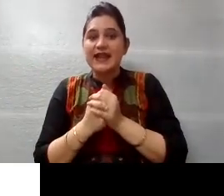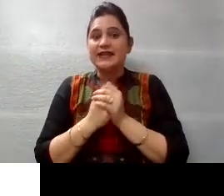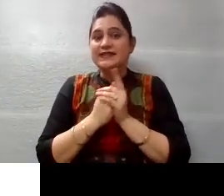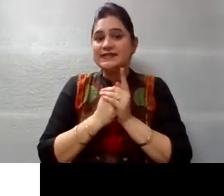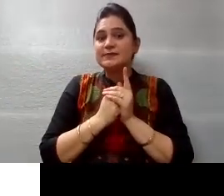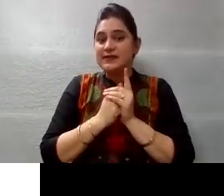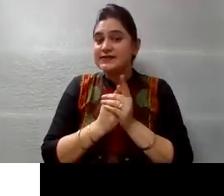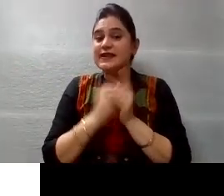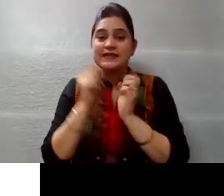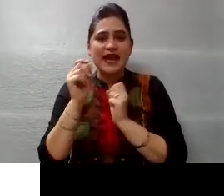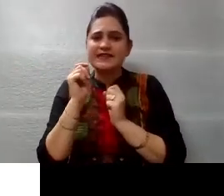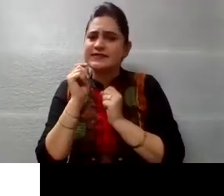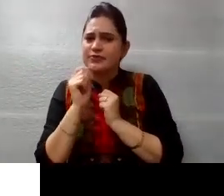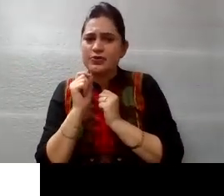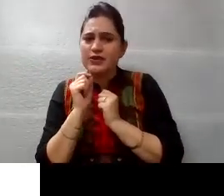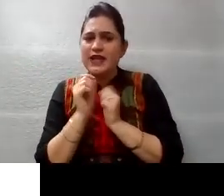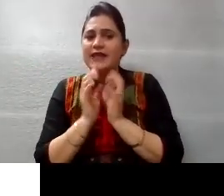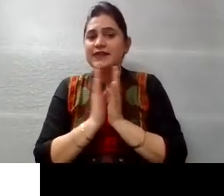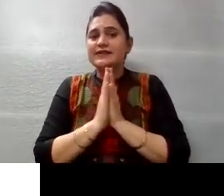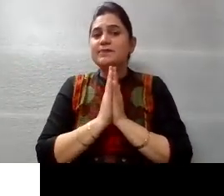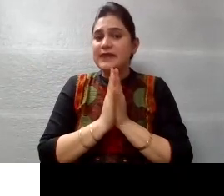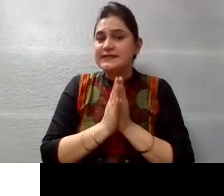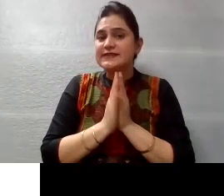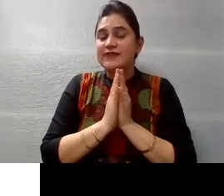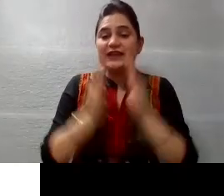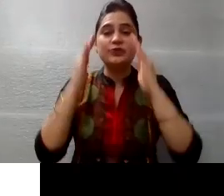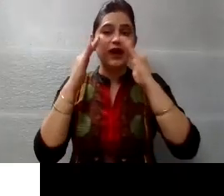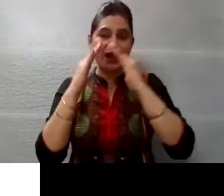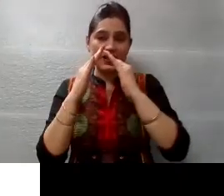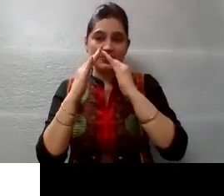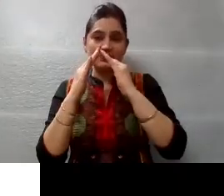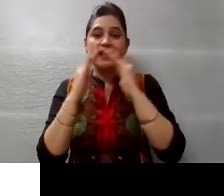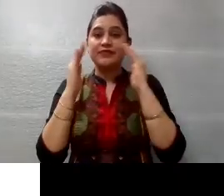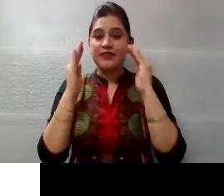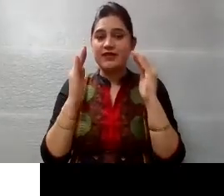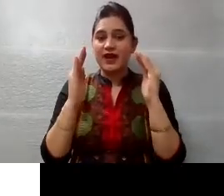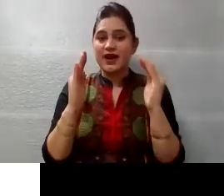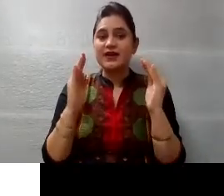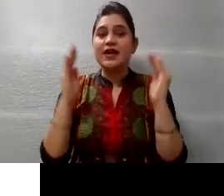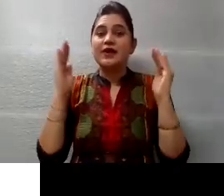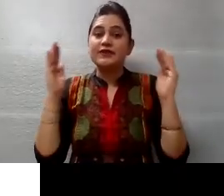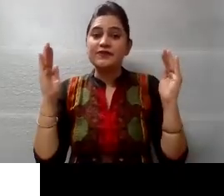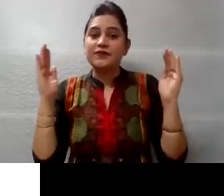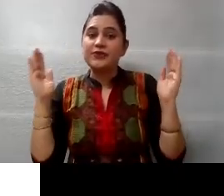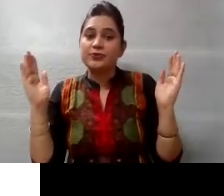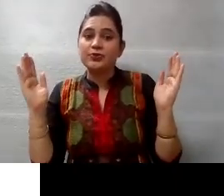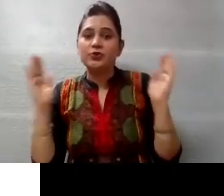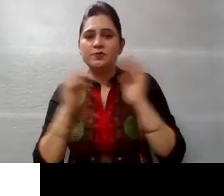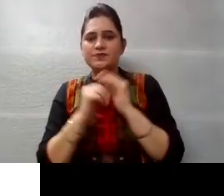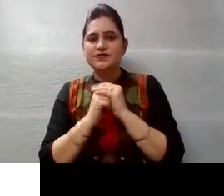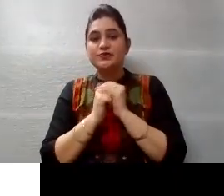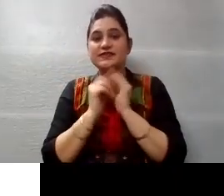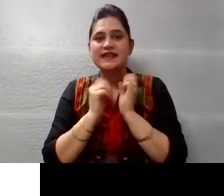this? In this, it has a rule that in place value house, there are different